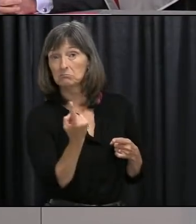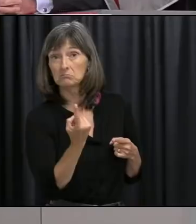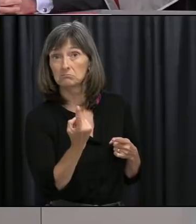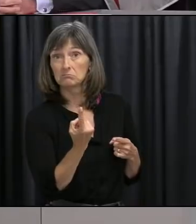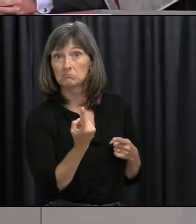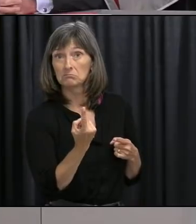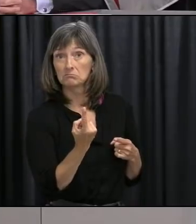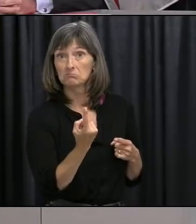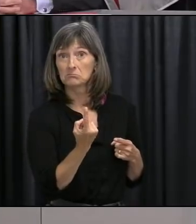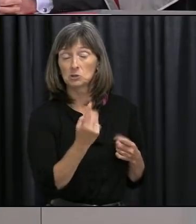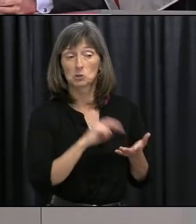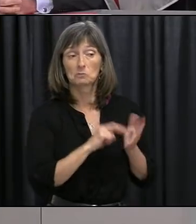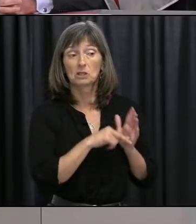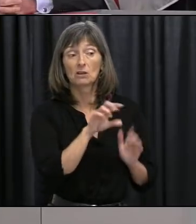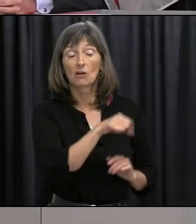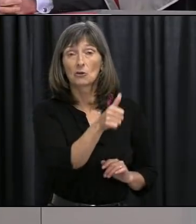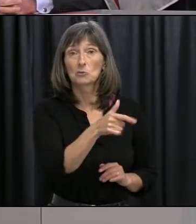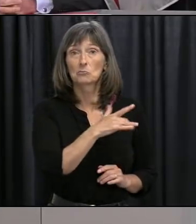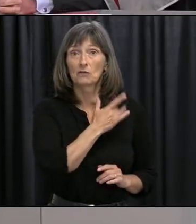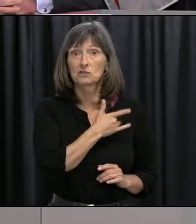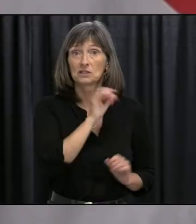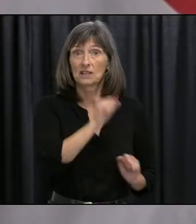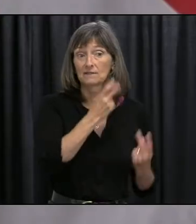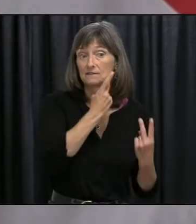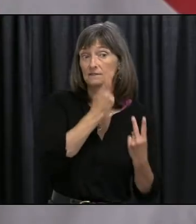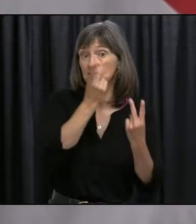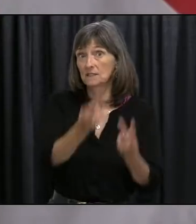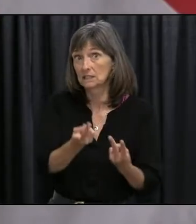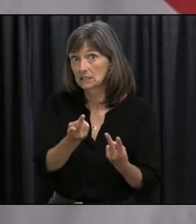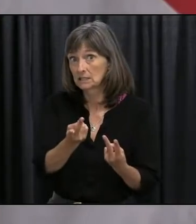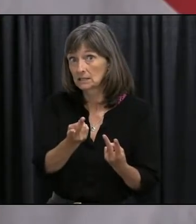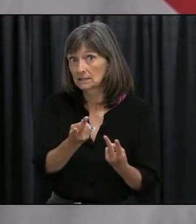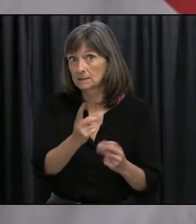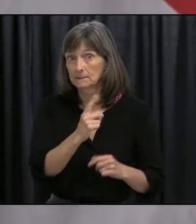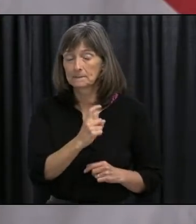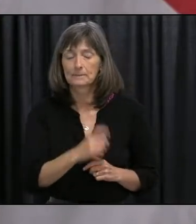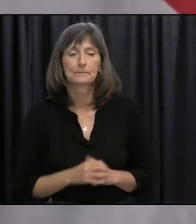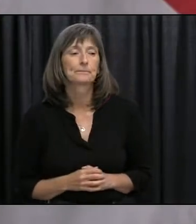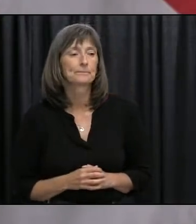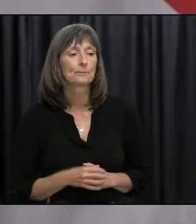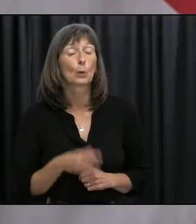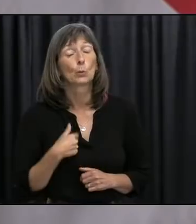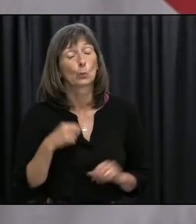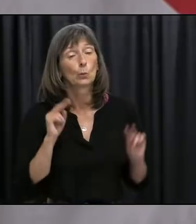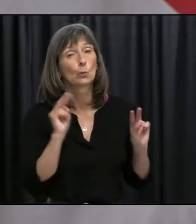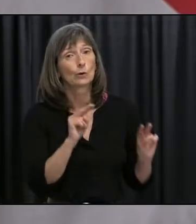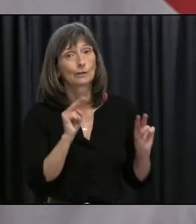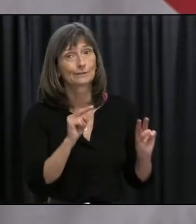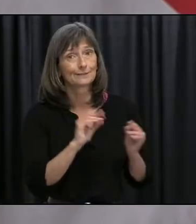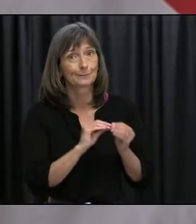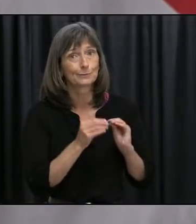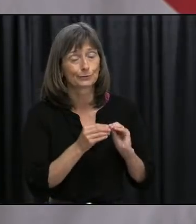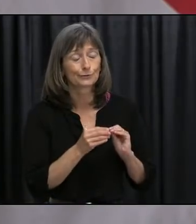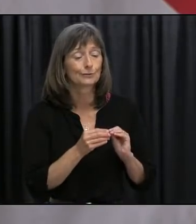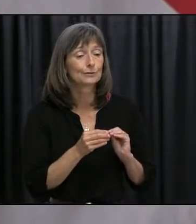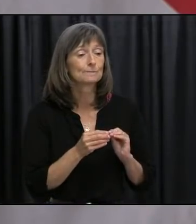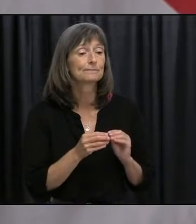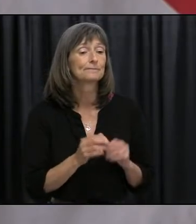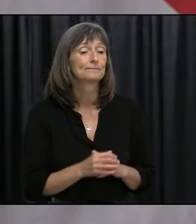for travelers from other provinces? So we are monitoring it regularly, and certainly we have